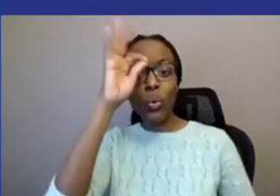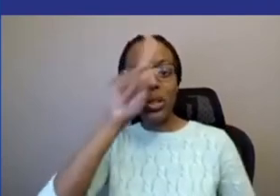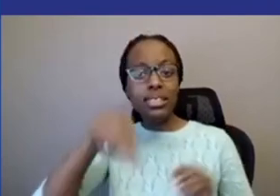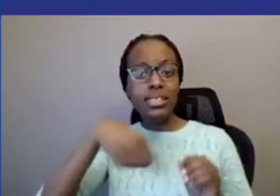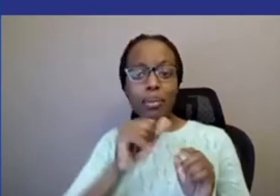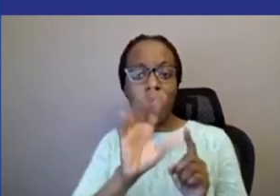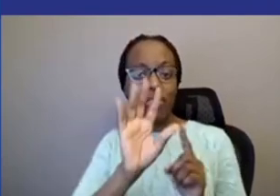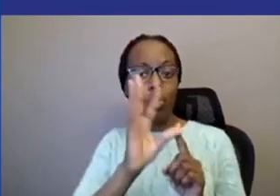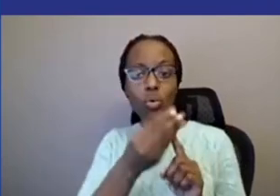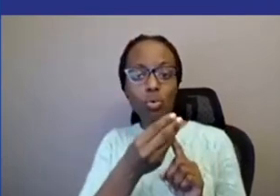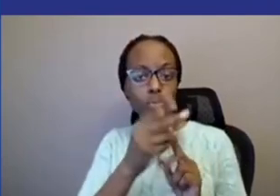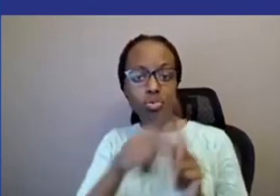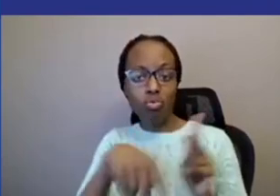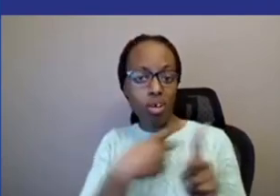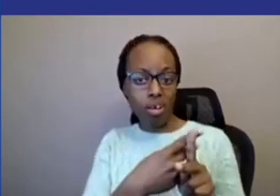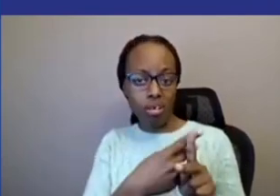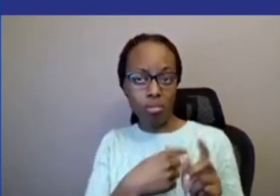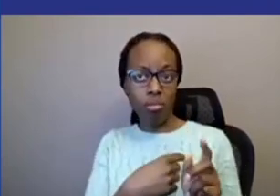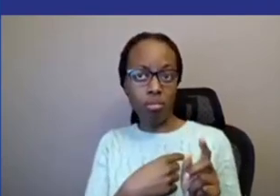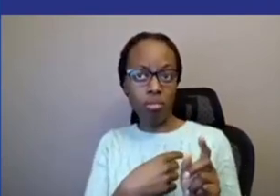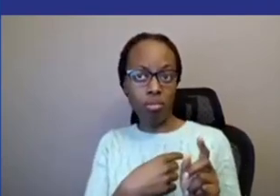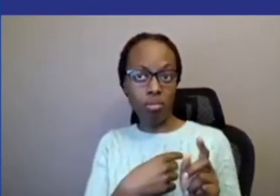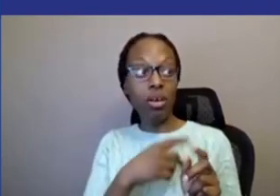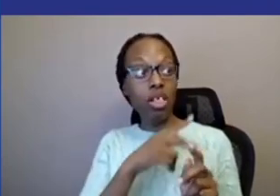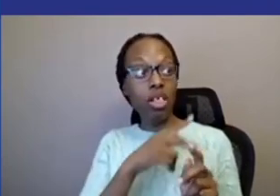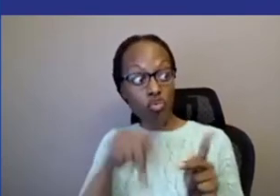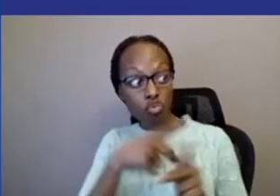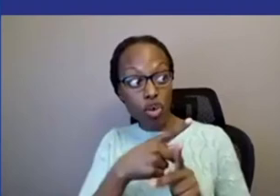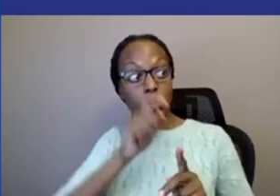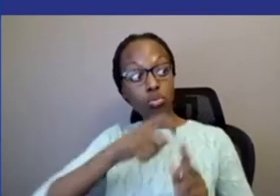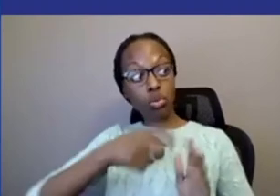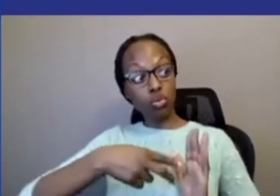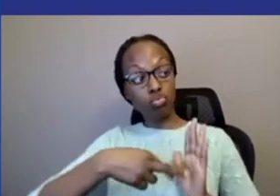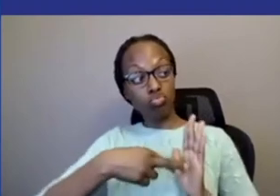about and what the form is supposed to represent.